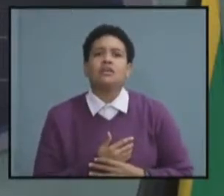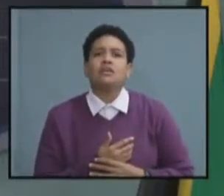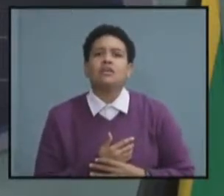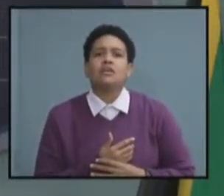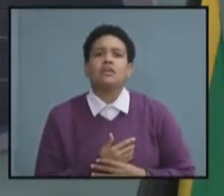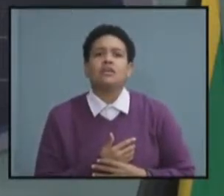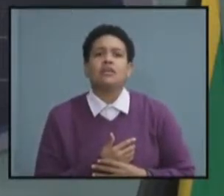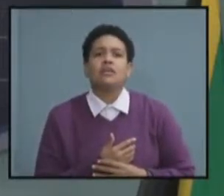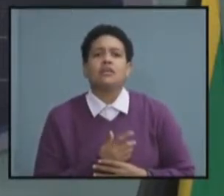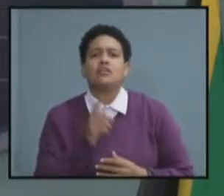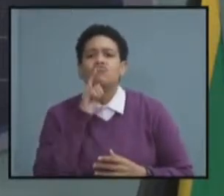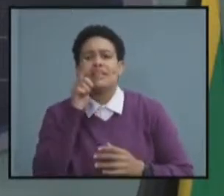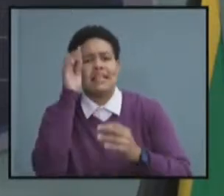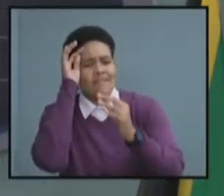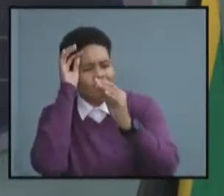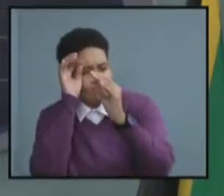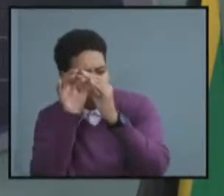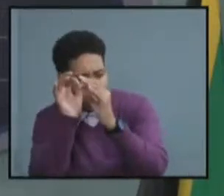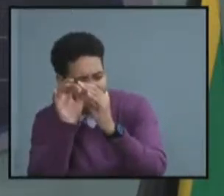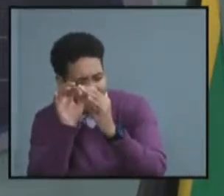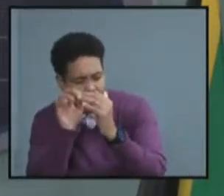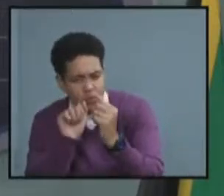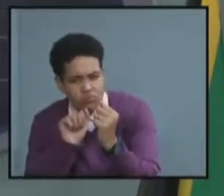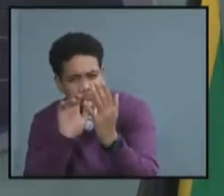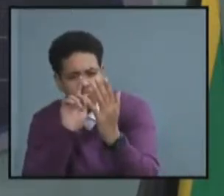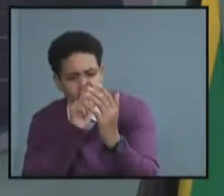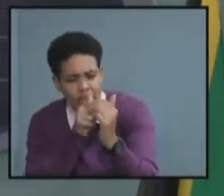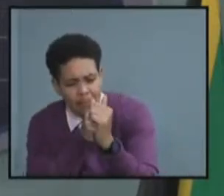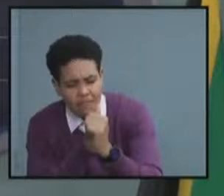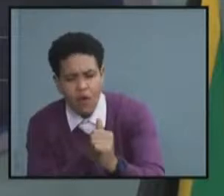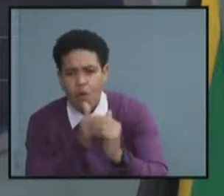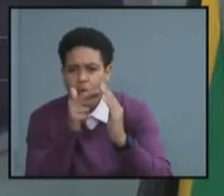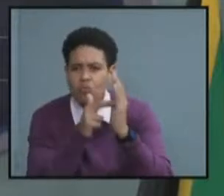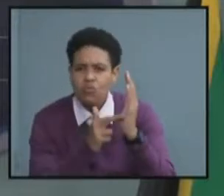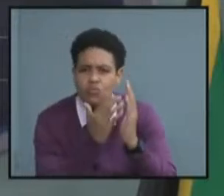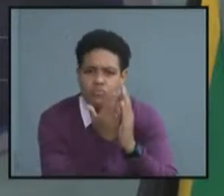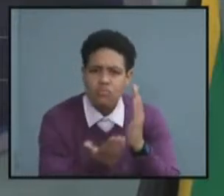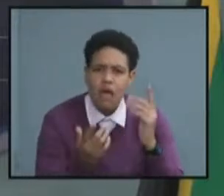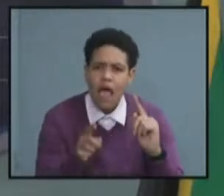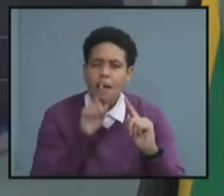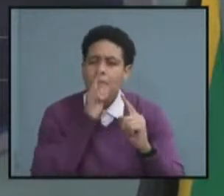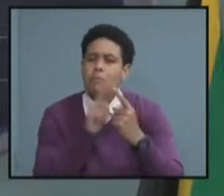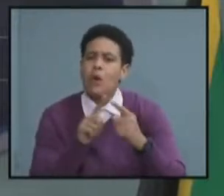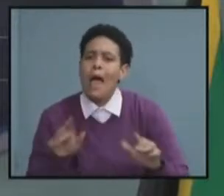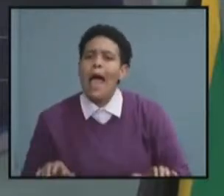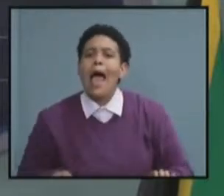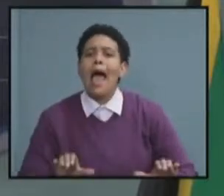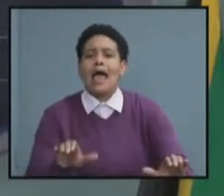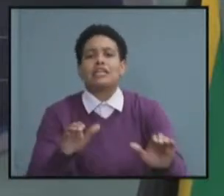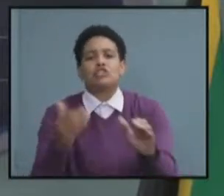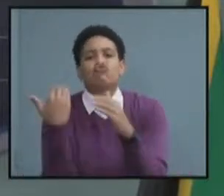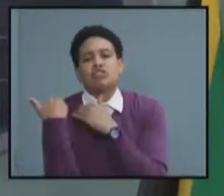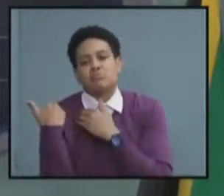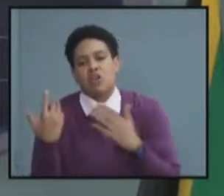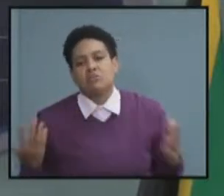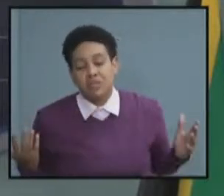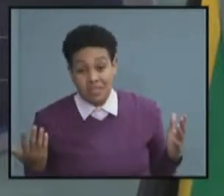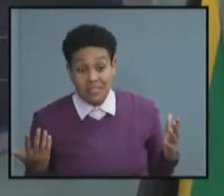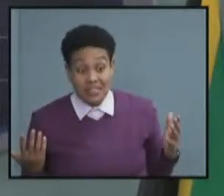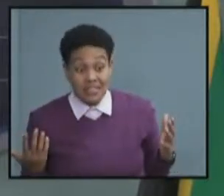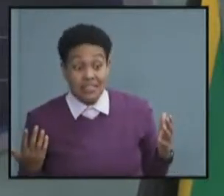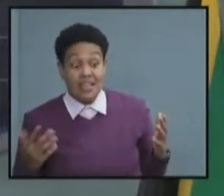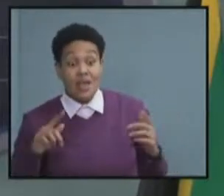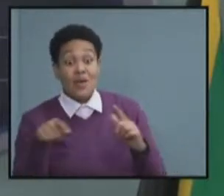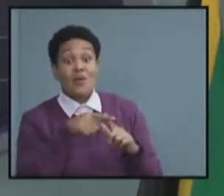is faithful in following the orders and acting responsibly. And once